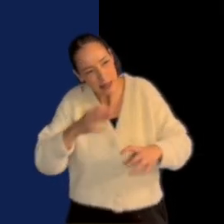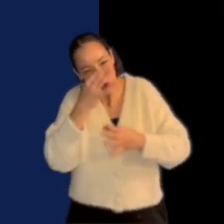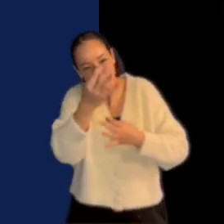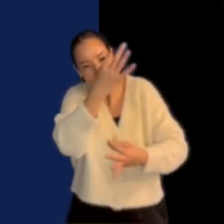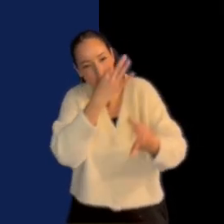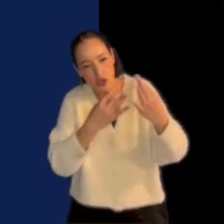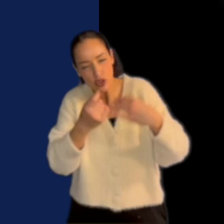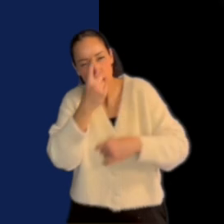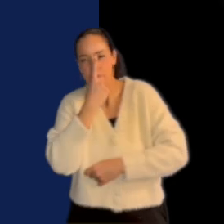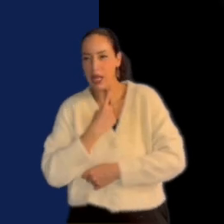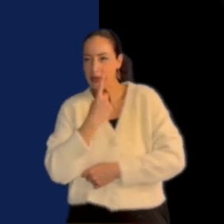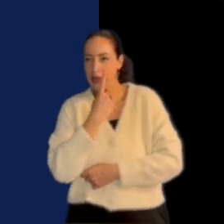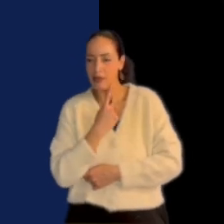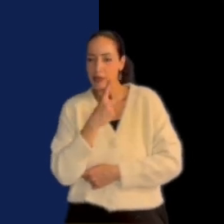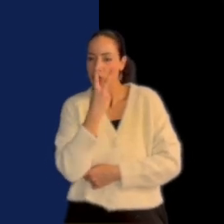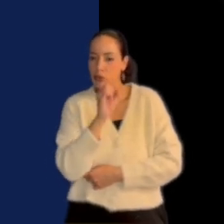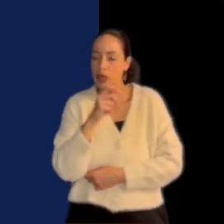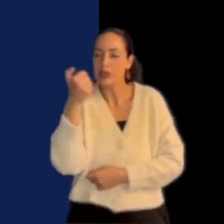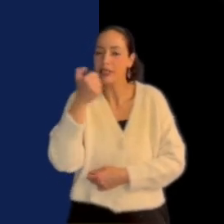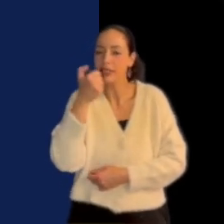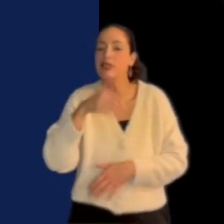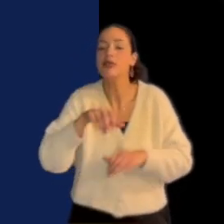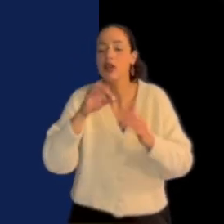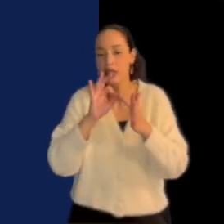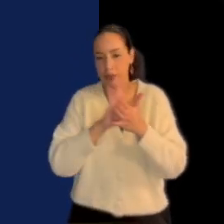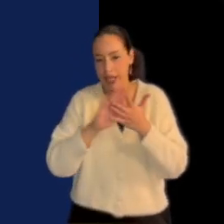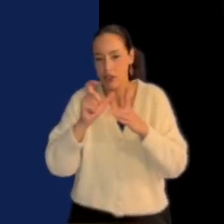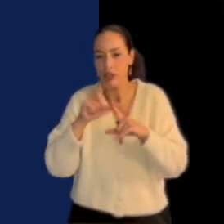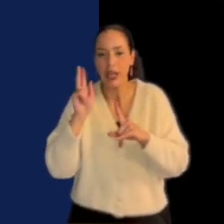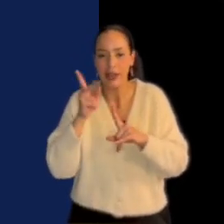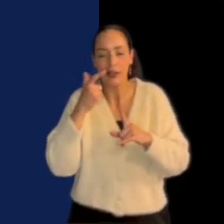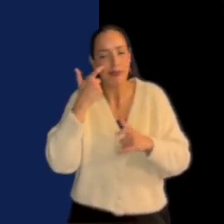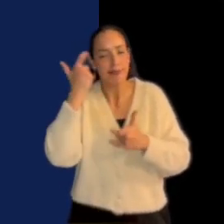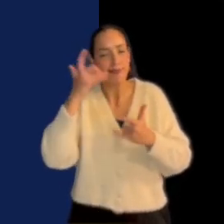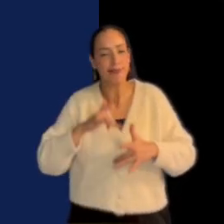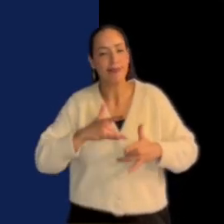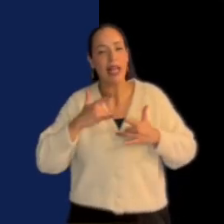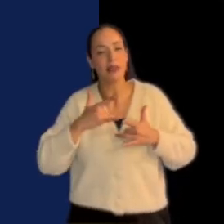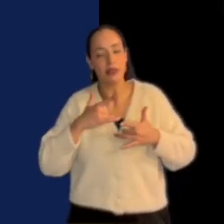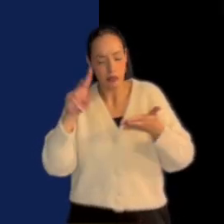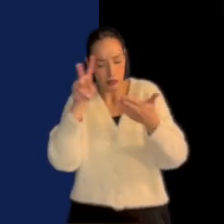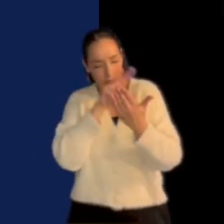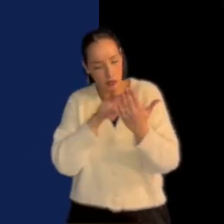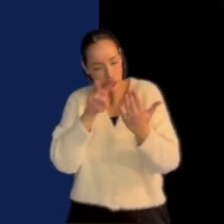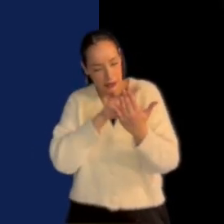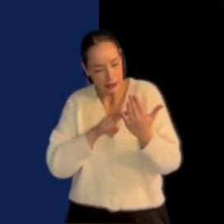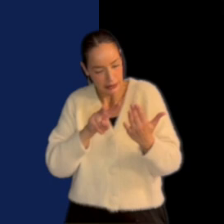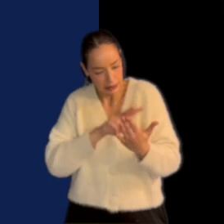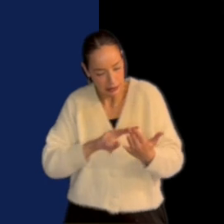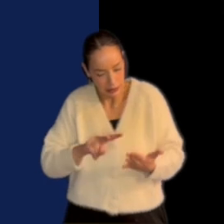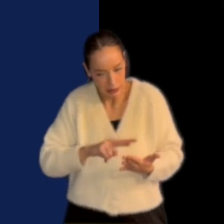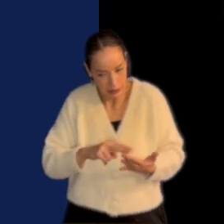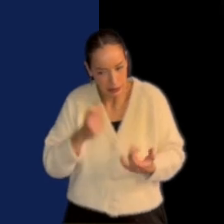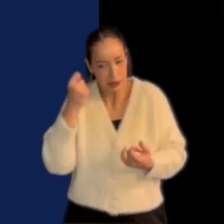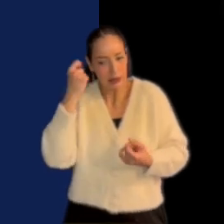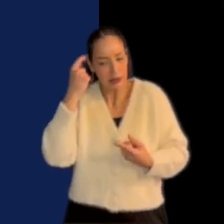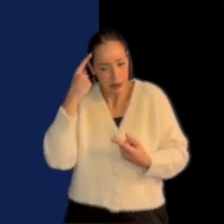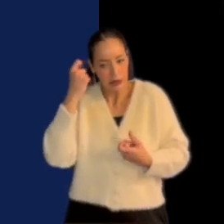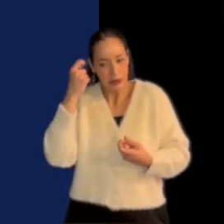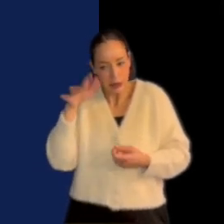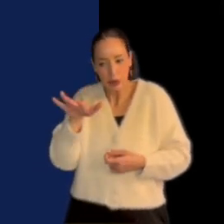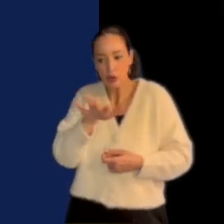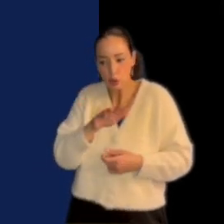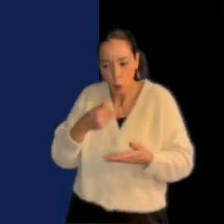started a PhD and again found that reading and listening to the stories of my research participants gave me the confidence to question, to critique,